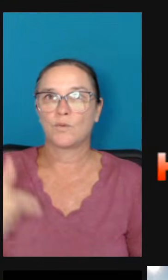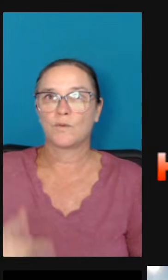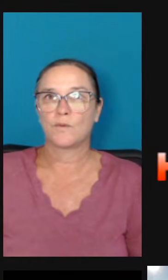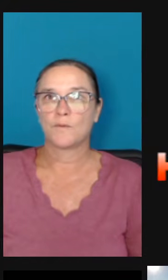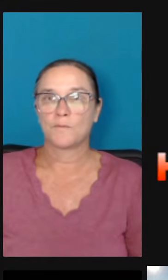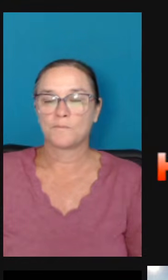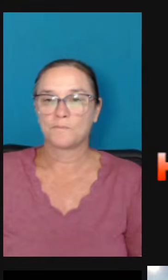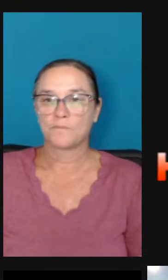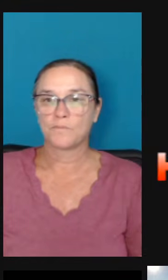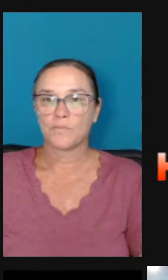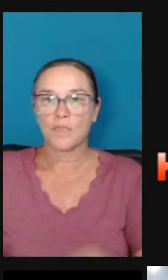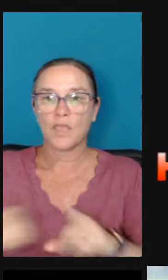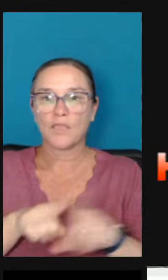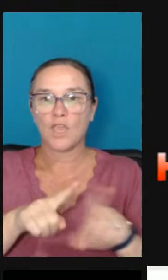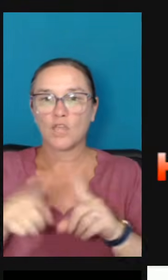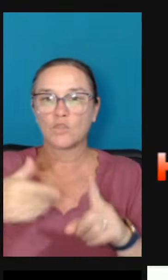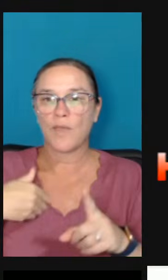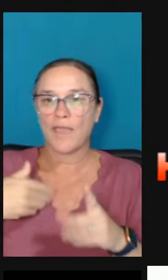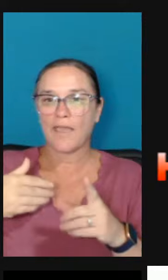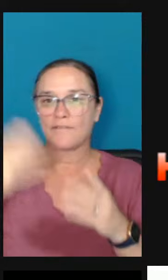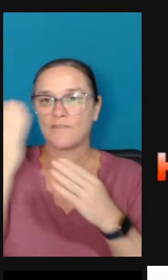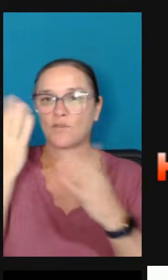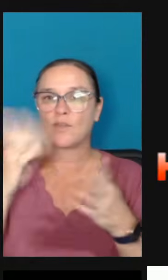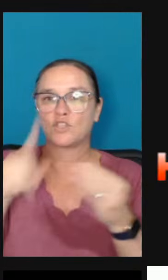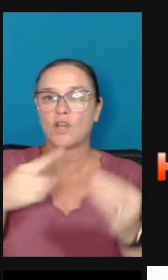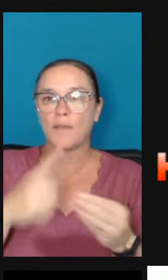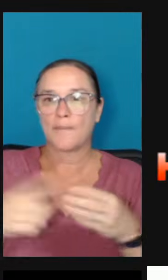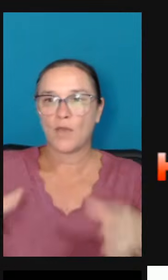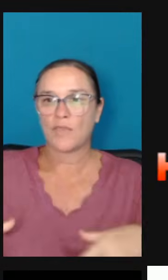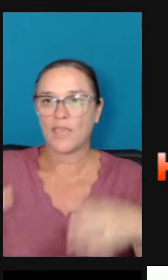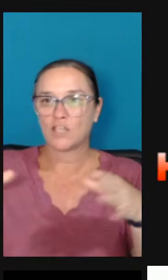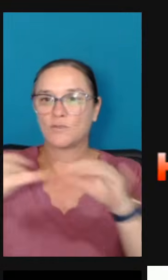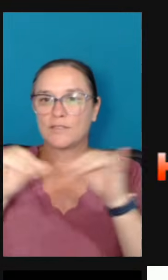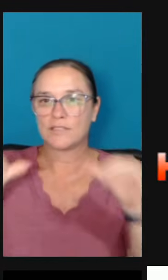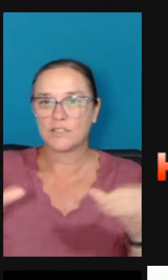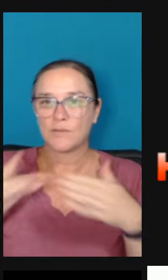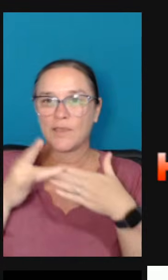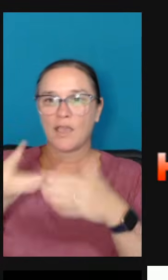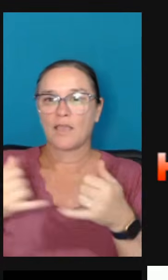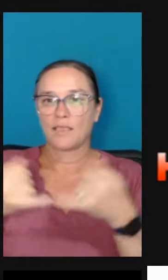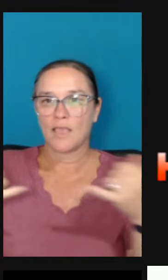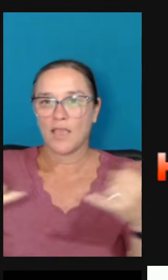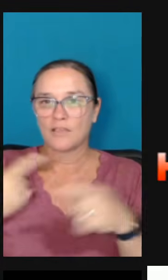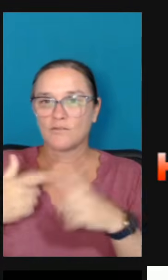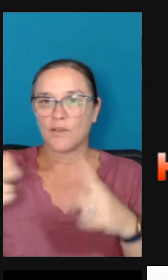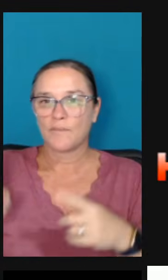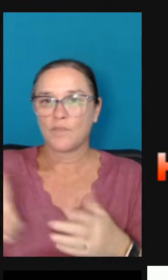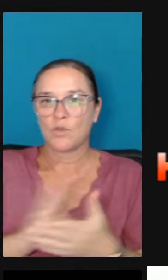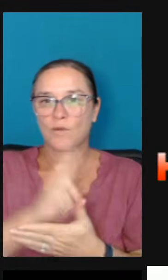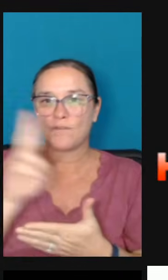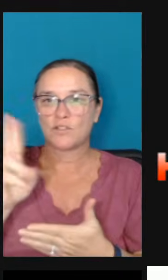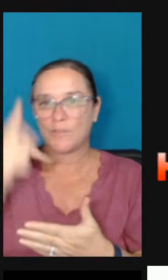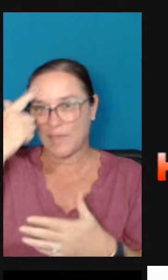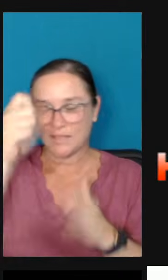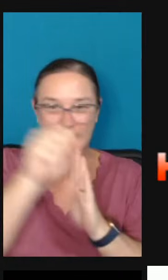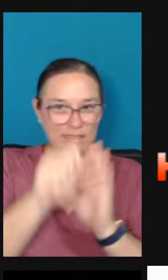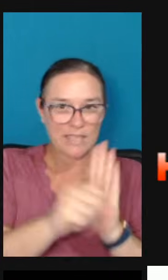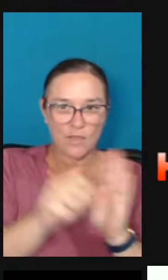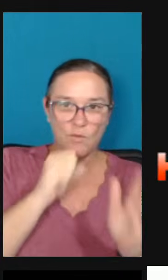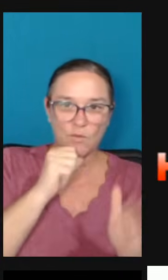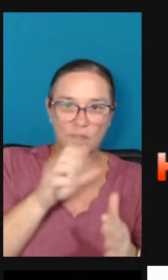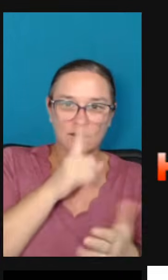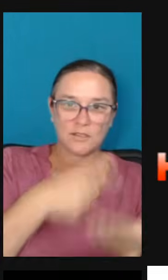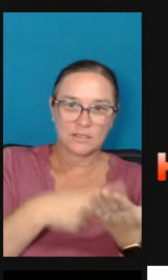They also have pages on water catchment systems, guidelines for catchment systems from the university, since the state won't talk about it,